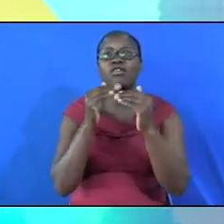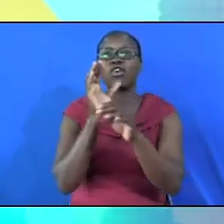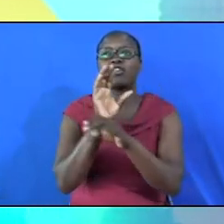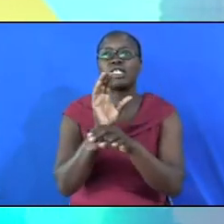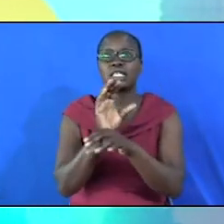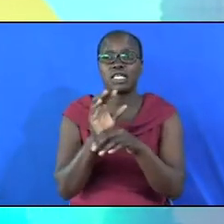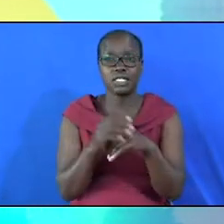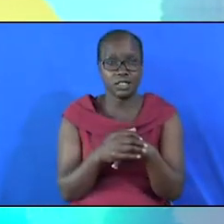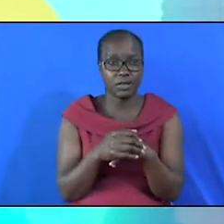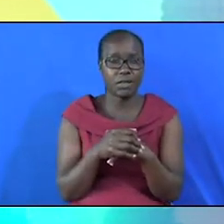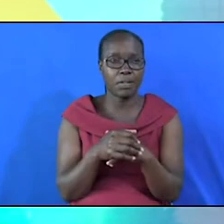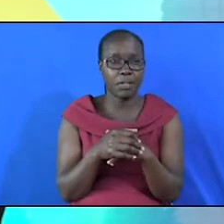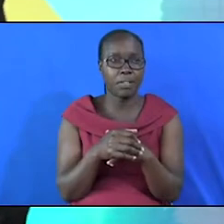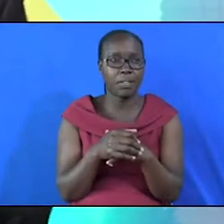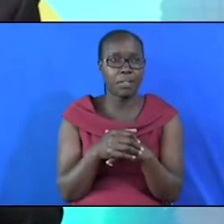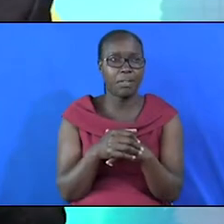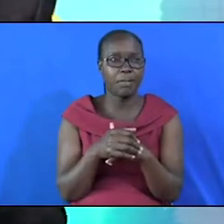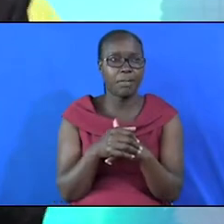church.